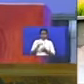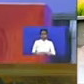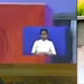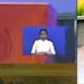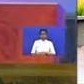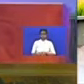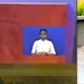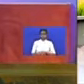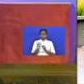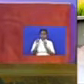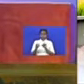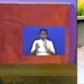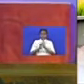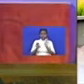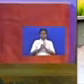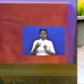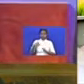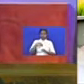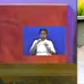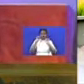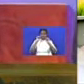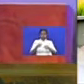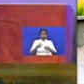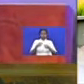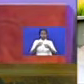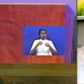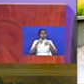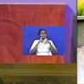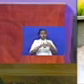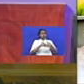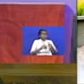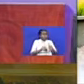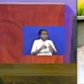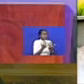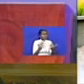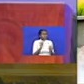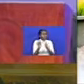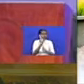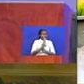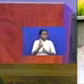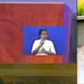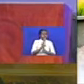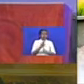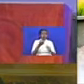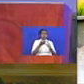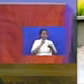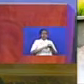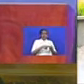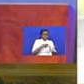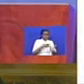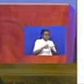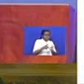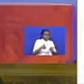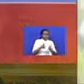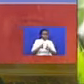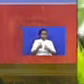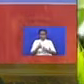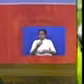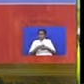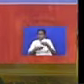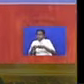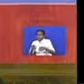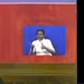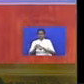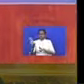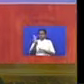back to our community, we can trace a chain about why we are doing what we're doing. And those that are watching online, I want you to listen to me very carefully. When I